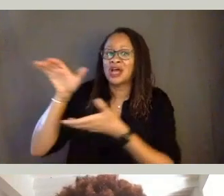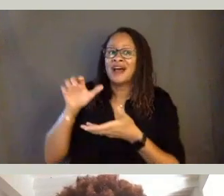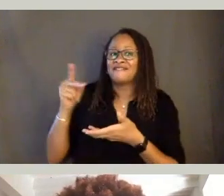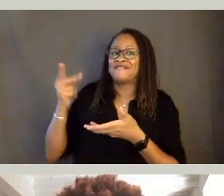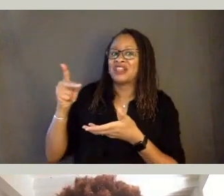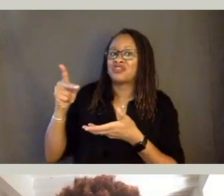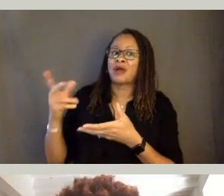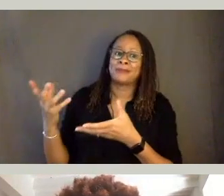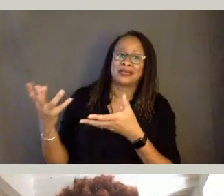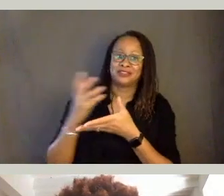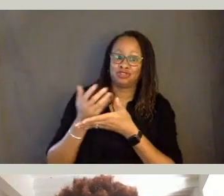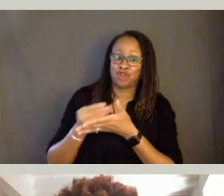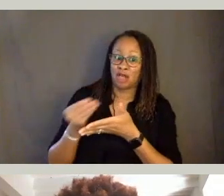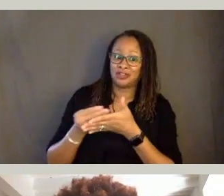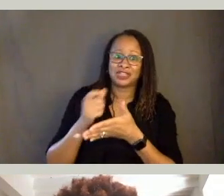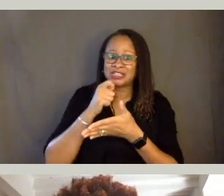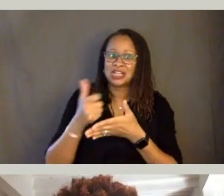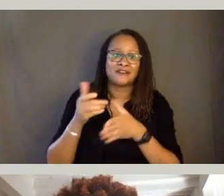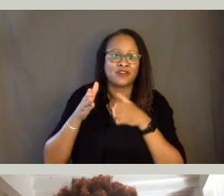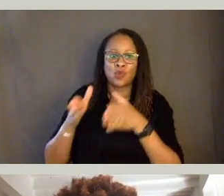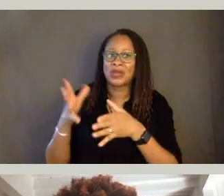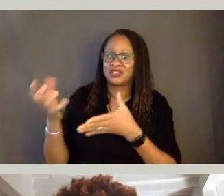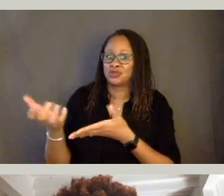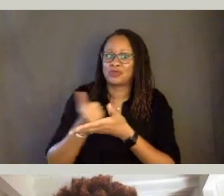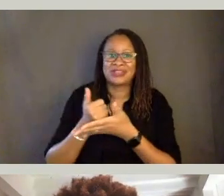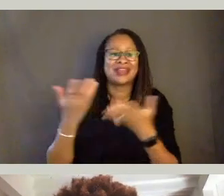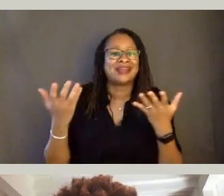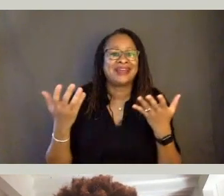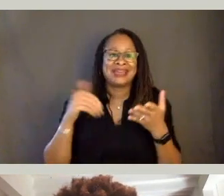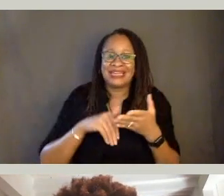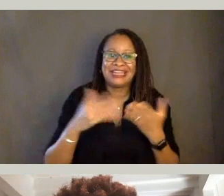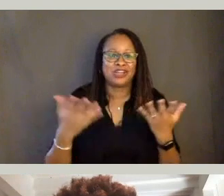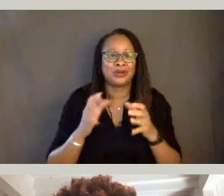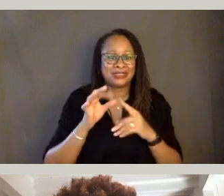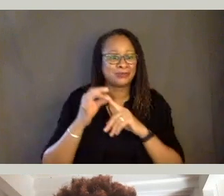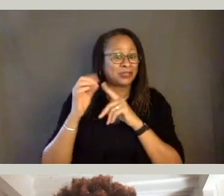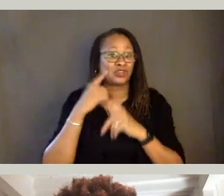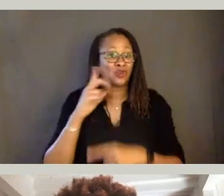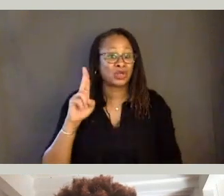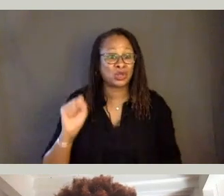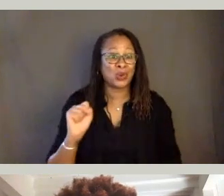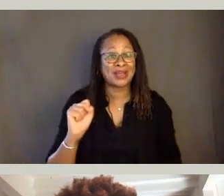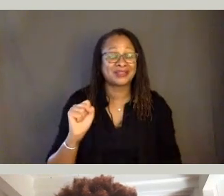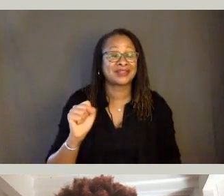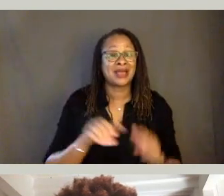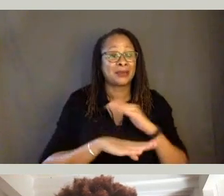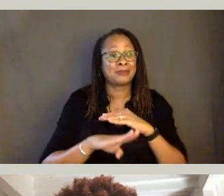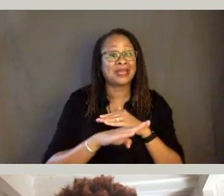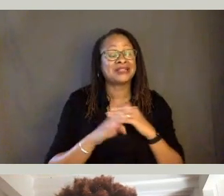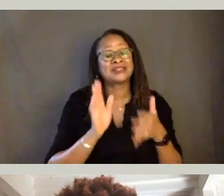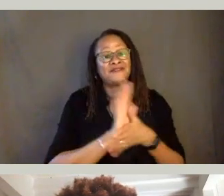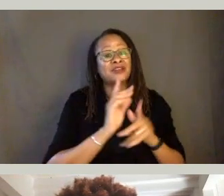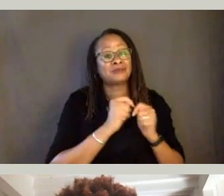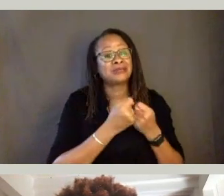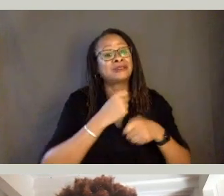aren't enough avenues to bring that in, especially in the US for, you know, US-based film teams making American stories.